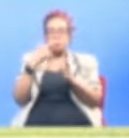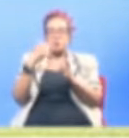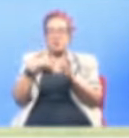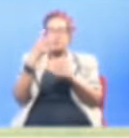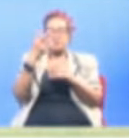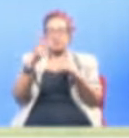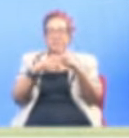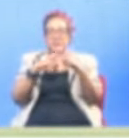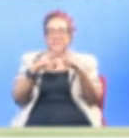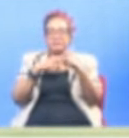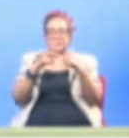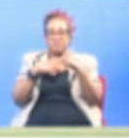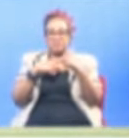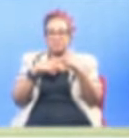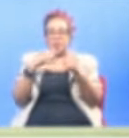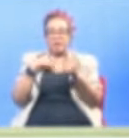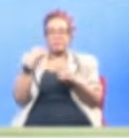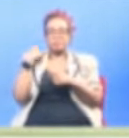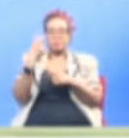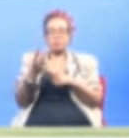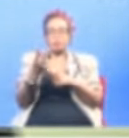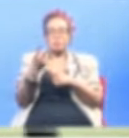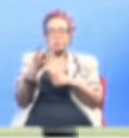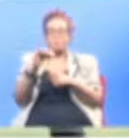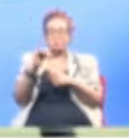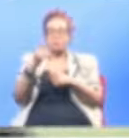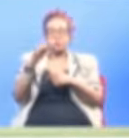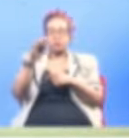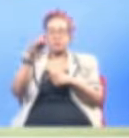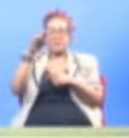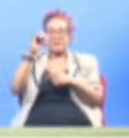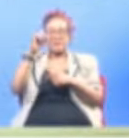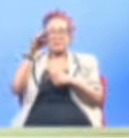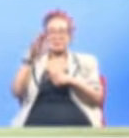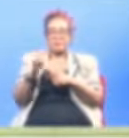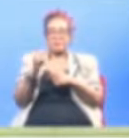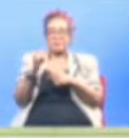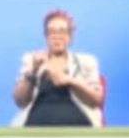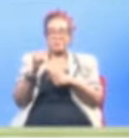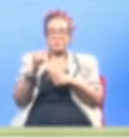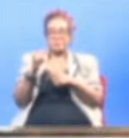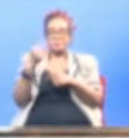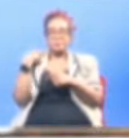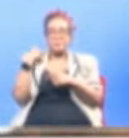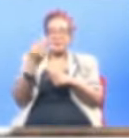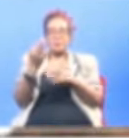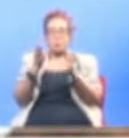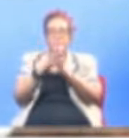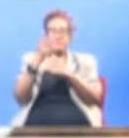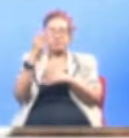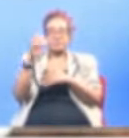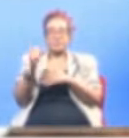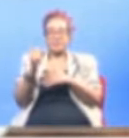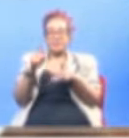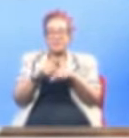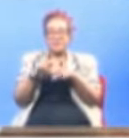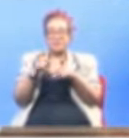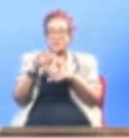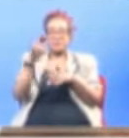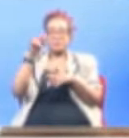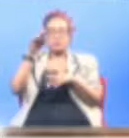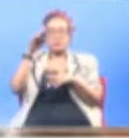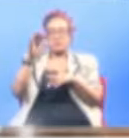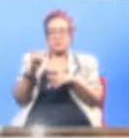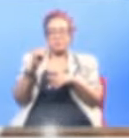finish second. Stuart Schmid and Alexa Schmid came in third with 45 points as a pair of Ndiga Kidhai and